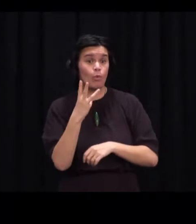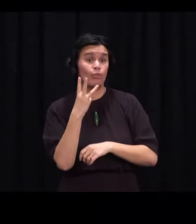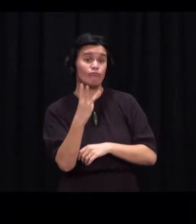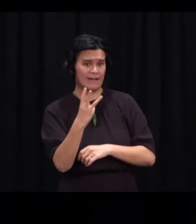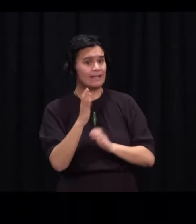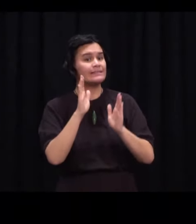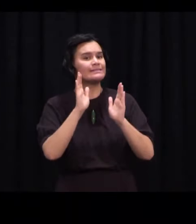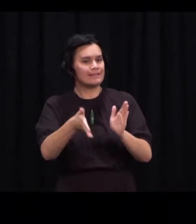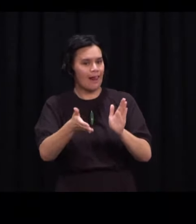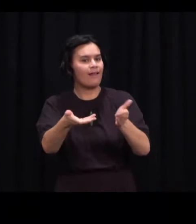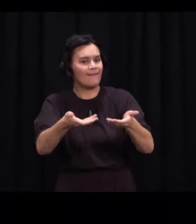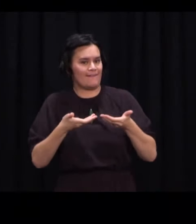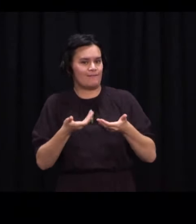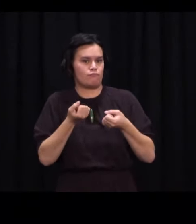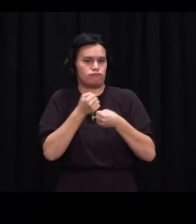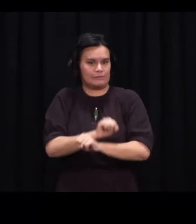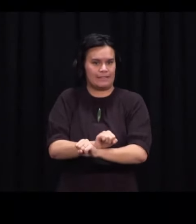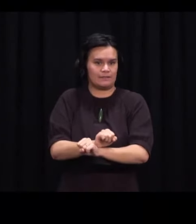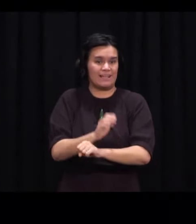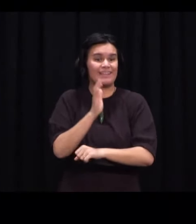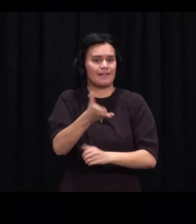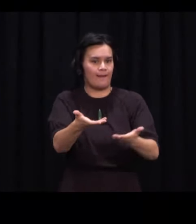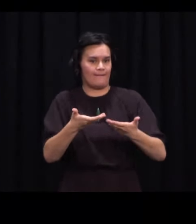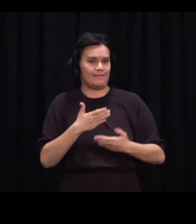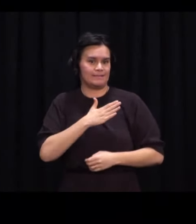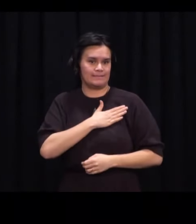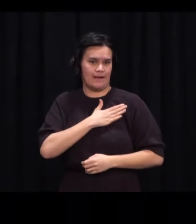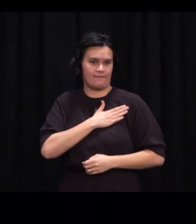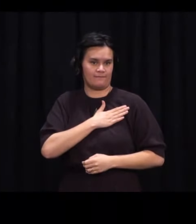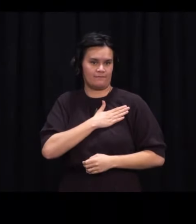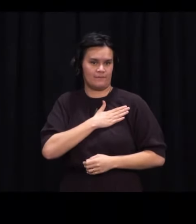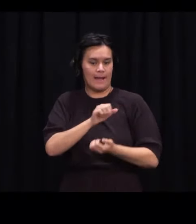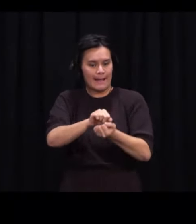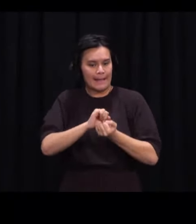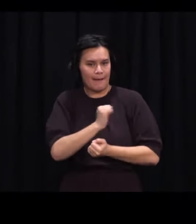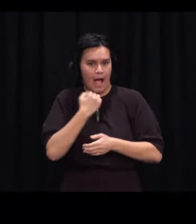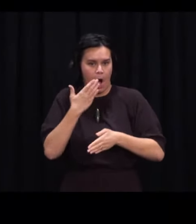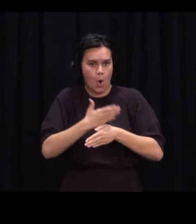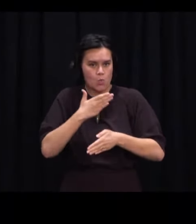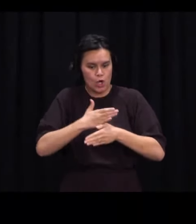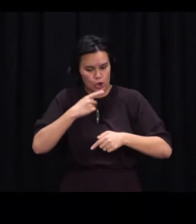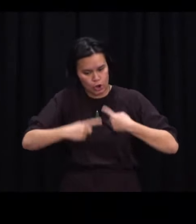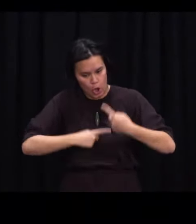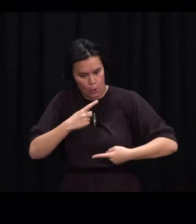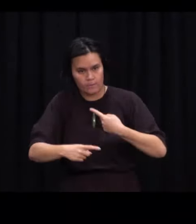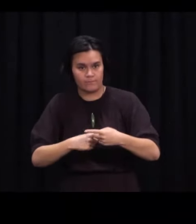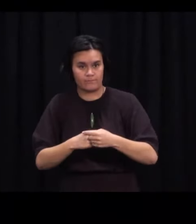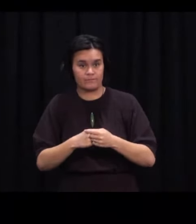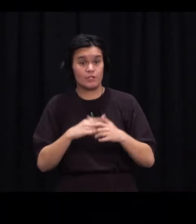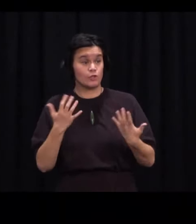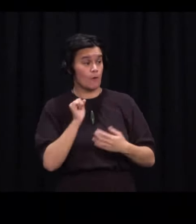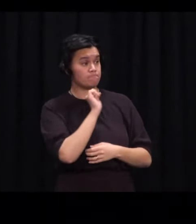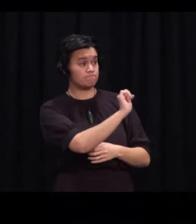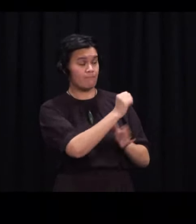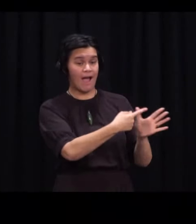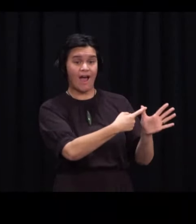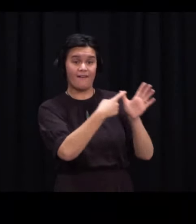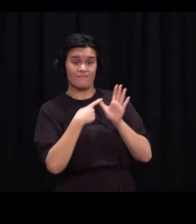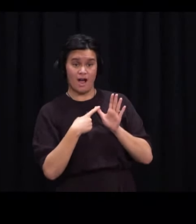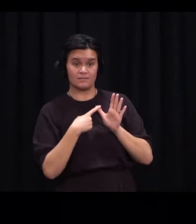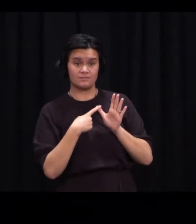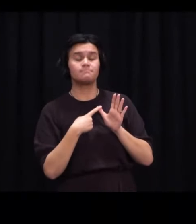strict rules that help us keep up that important work. Therefore, we have accepted the Director General of Health's advice and